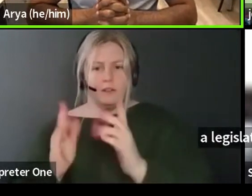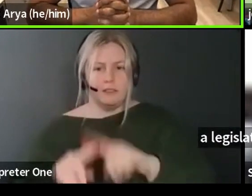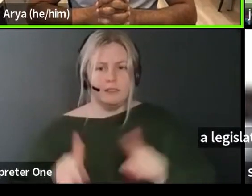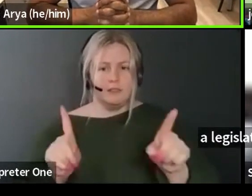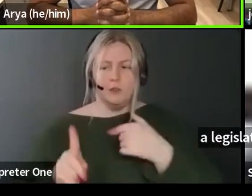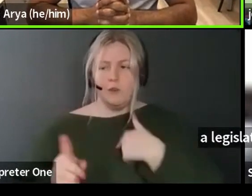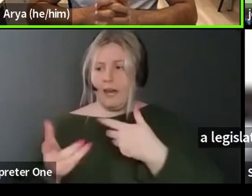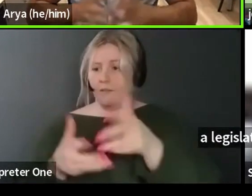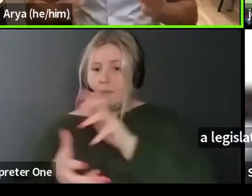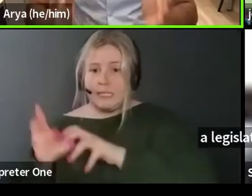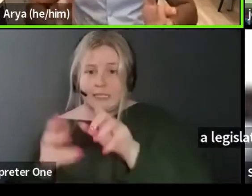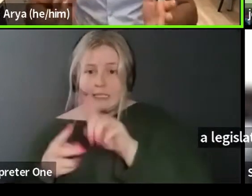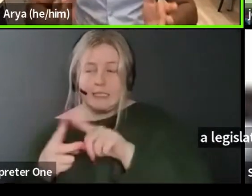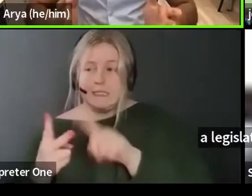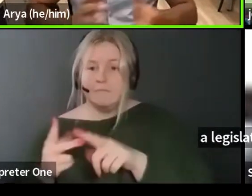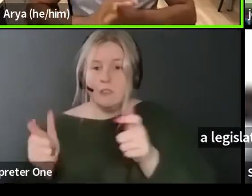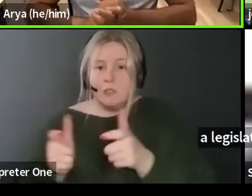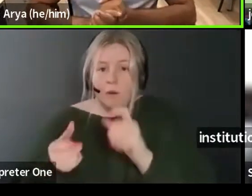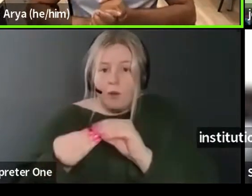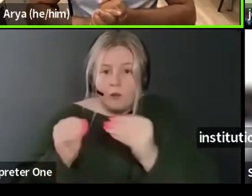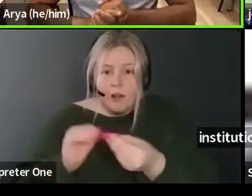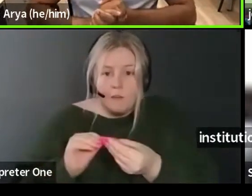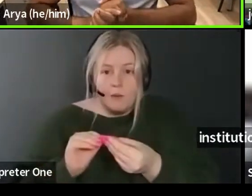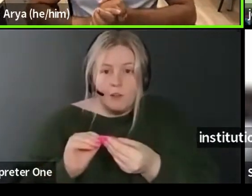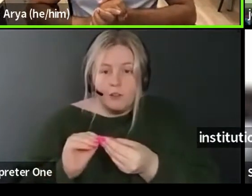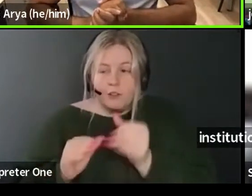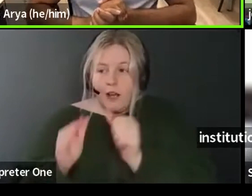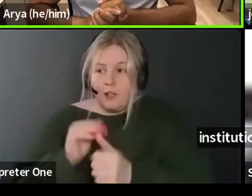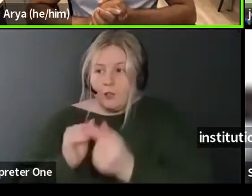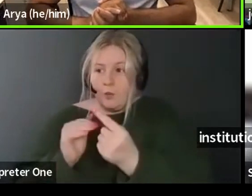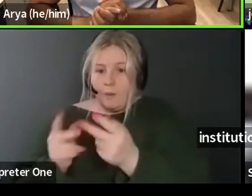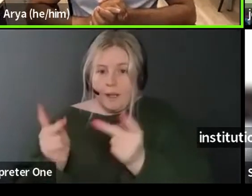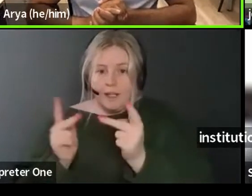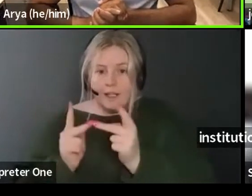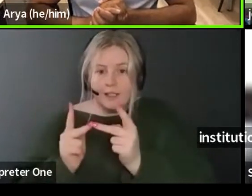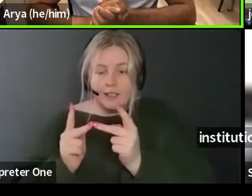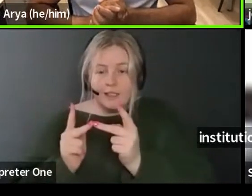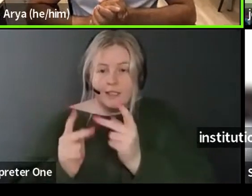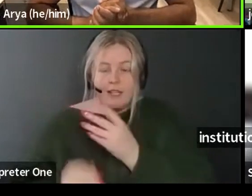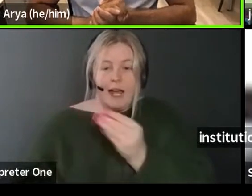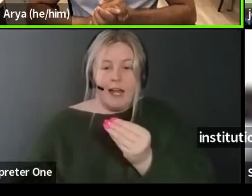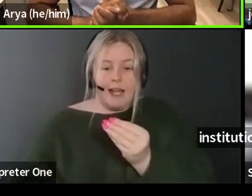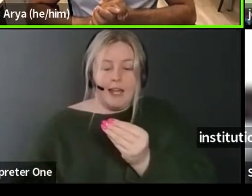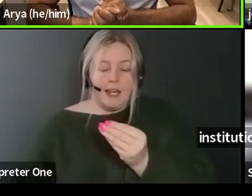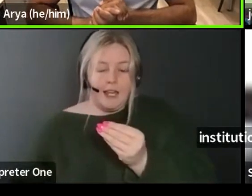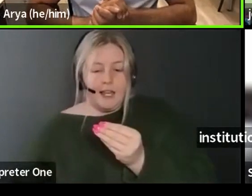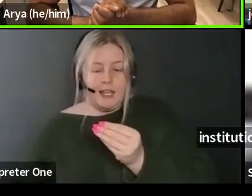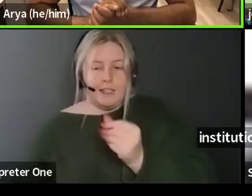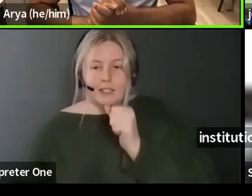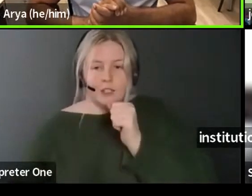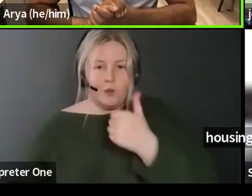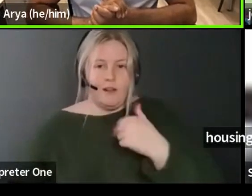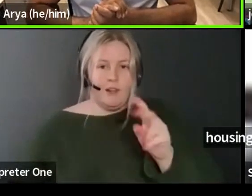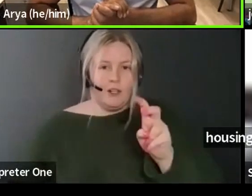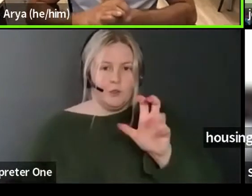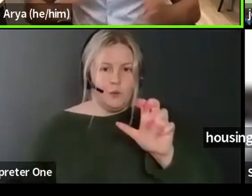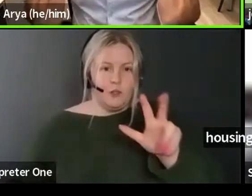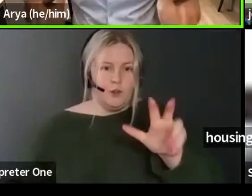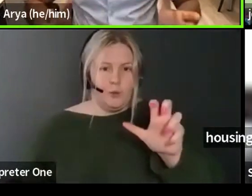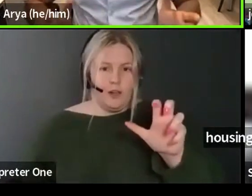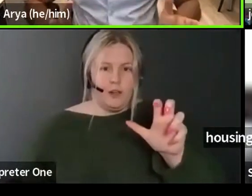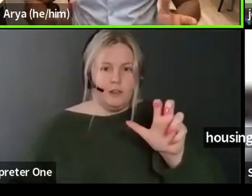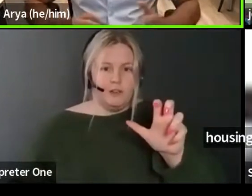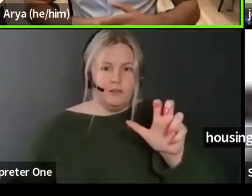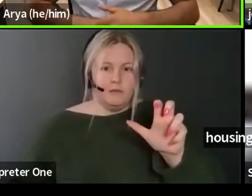intergenerational mixing, they have smaller numbers of people under one roof, and they do not have the large scale 200 or 300 bed sort